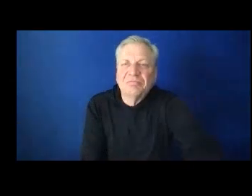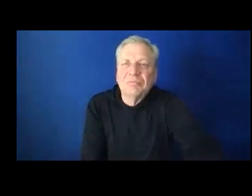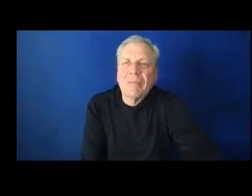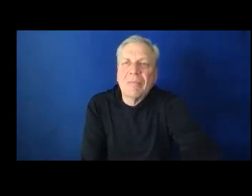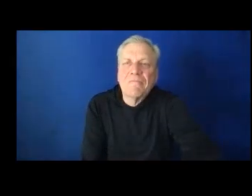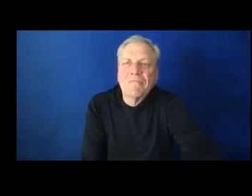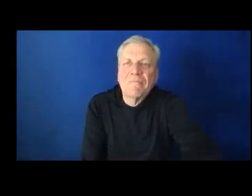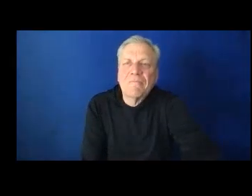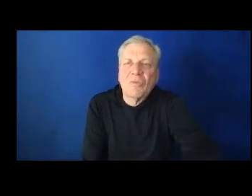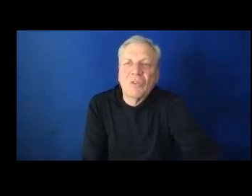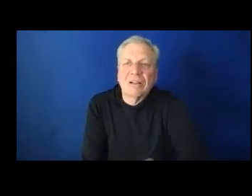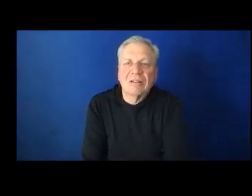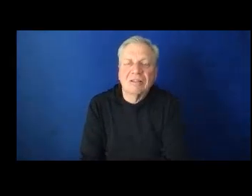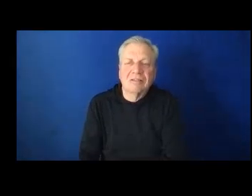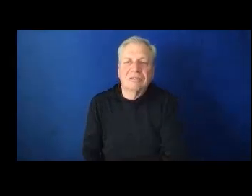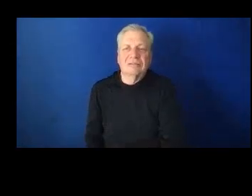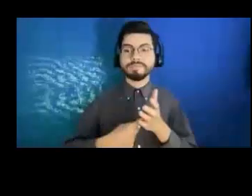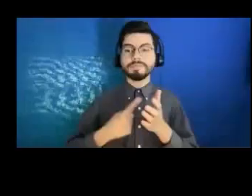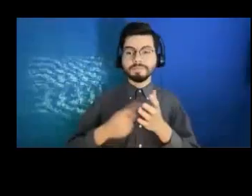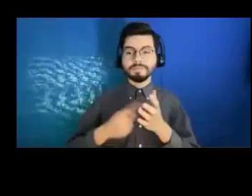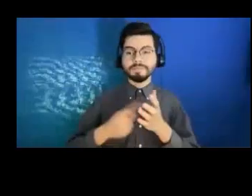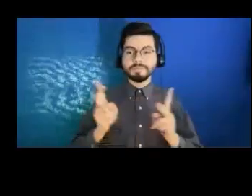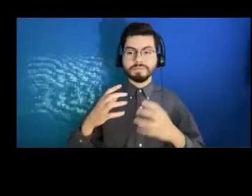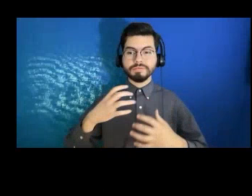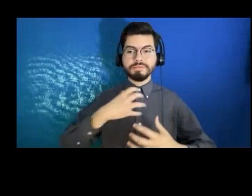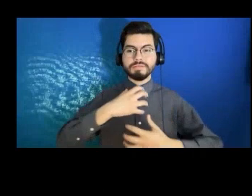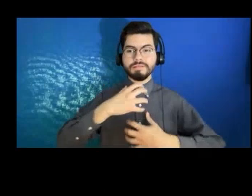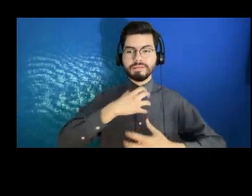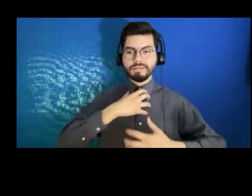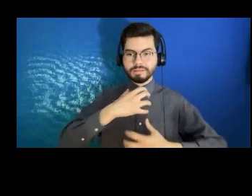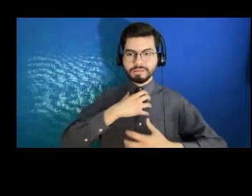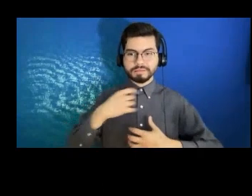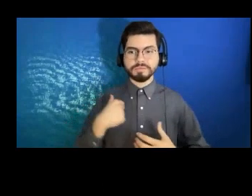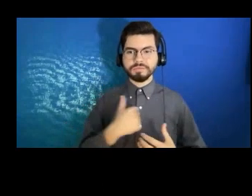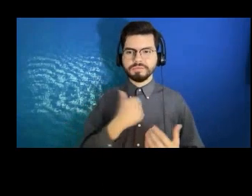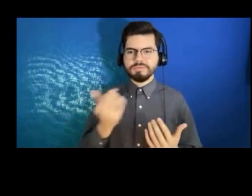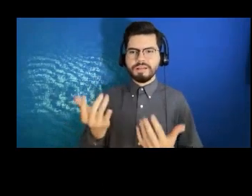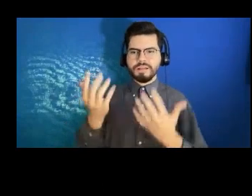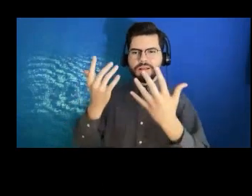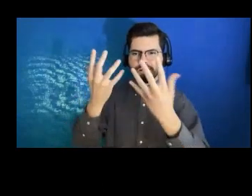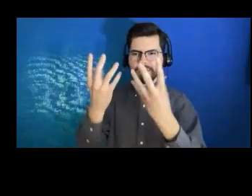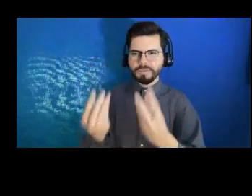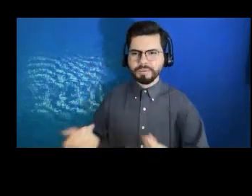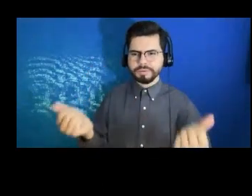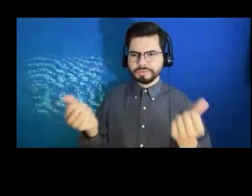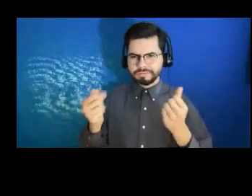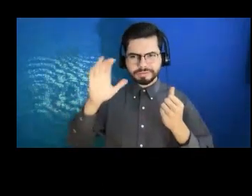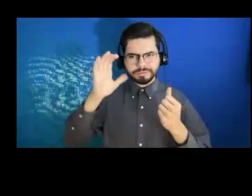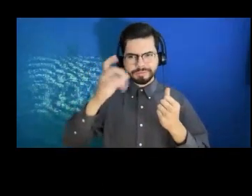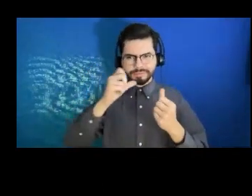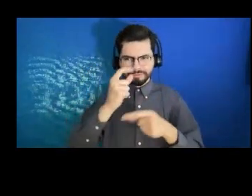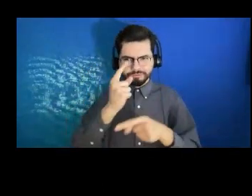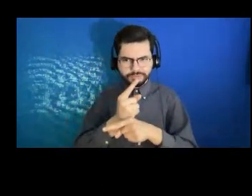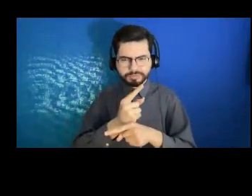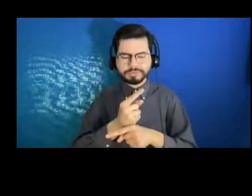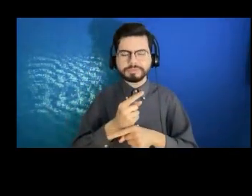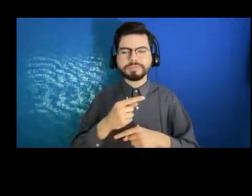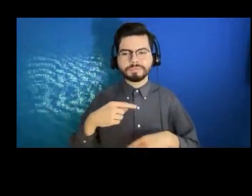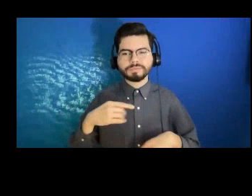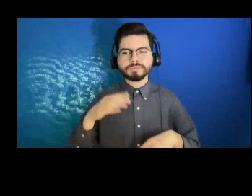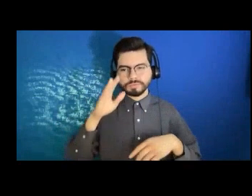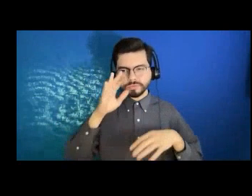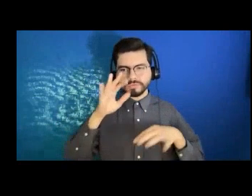Sometimes we get grief for not having, or put a fire out or something that seems illogical. So we'll talk a little bit